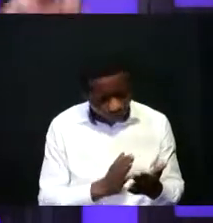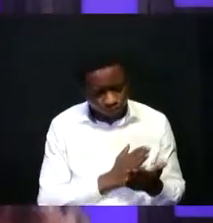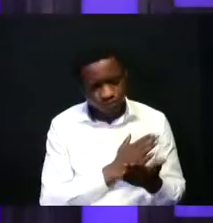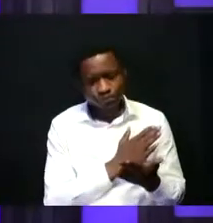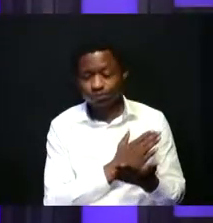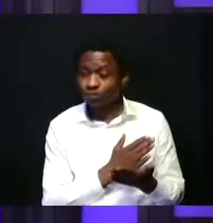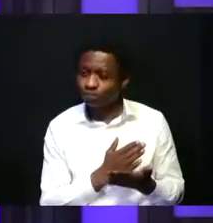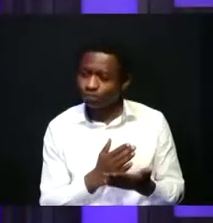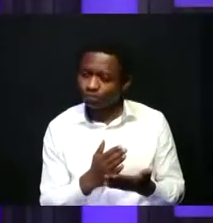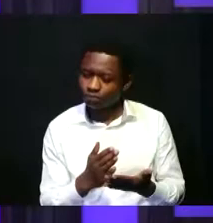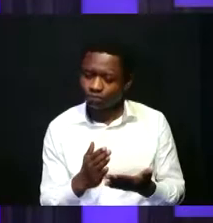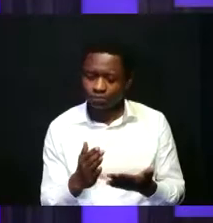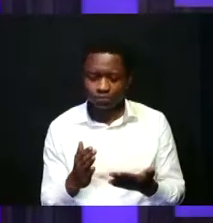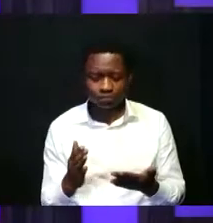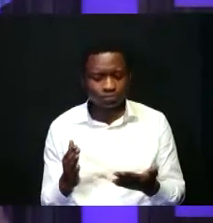sewo